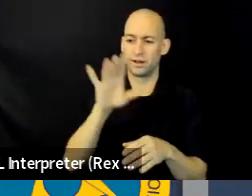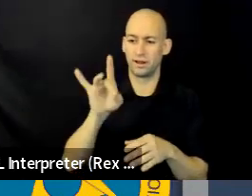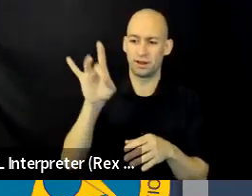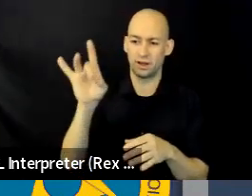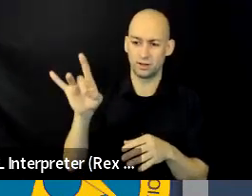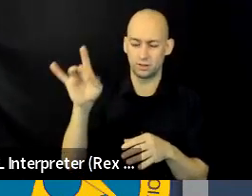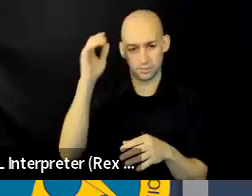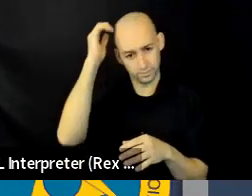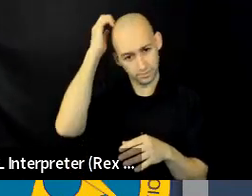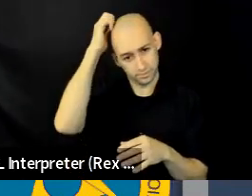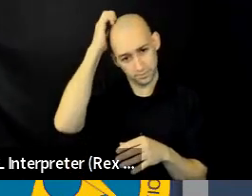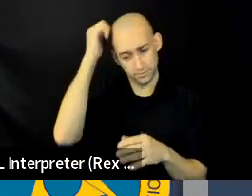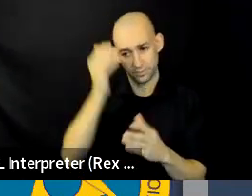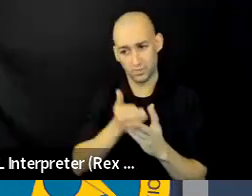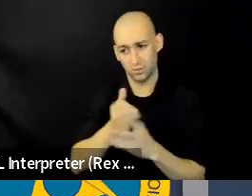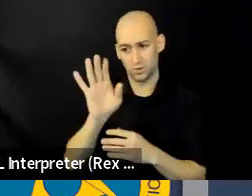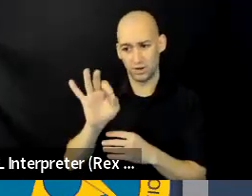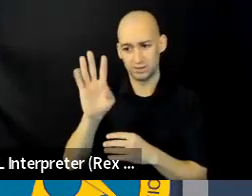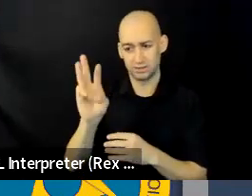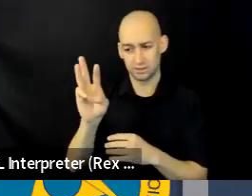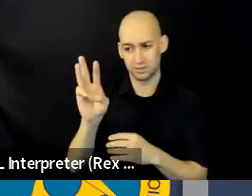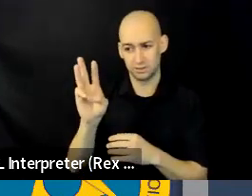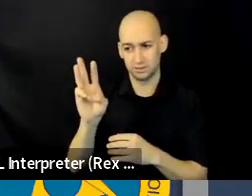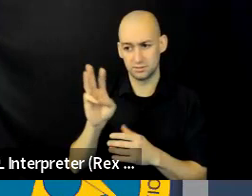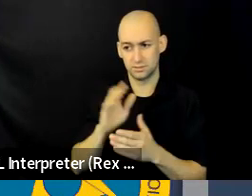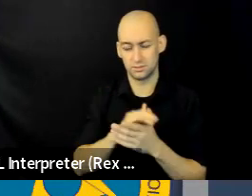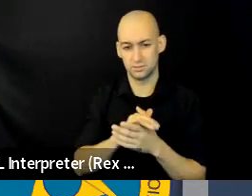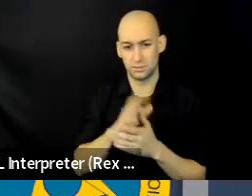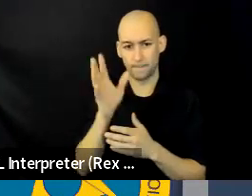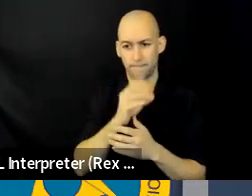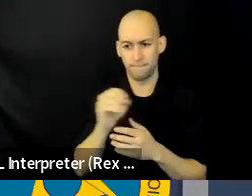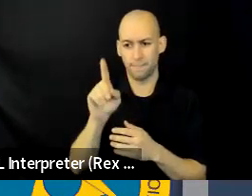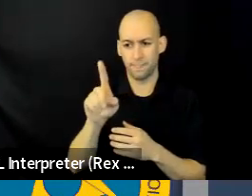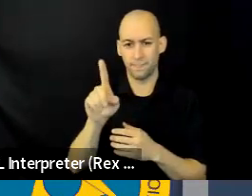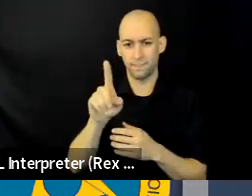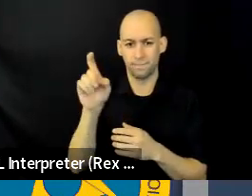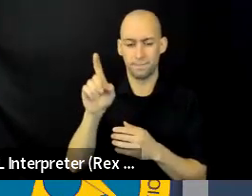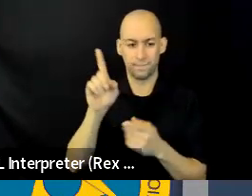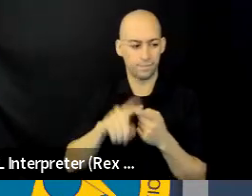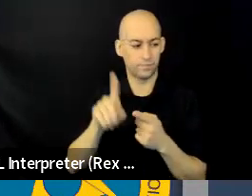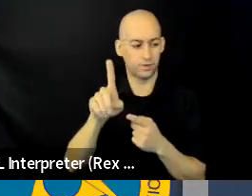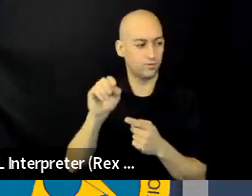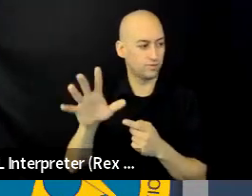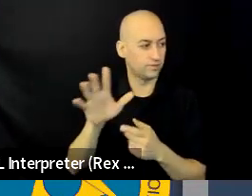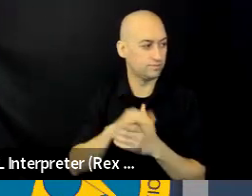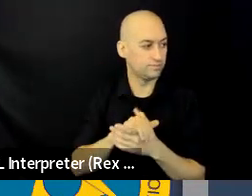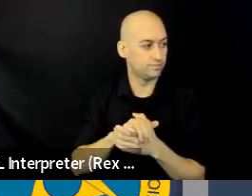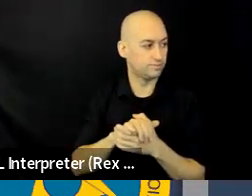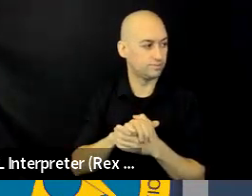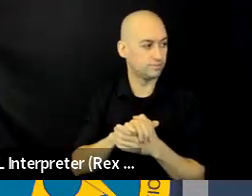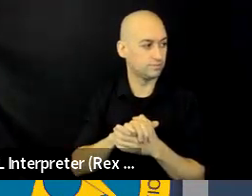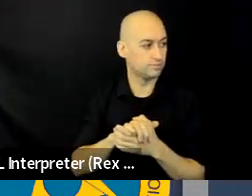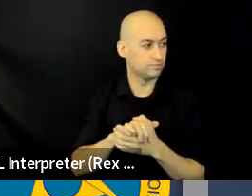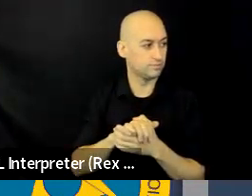88 through 96 and 100 through 105. And